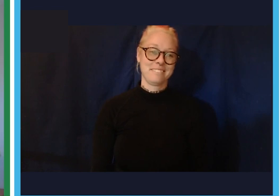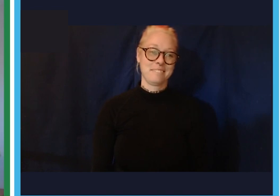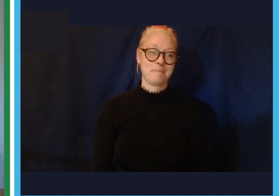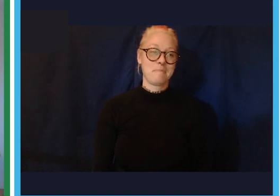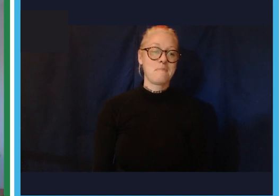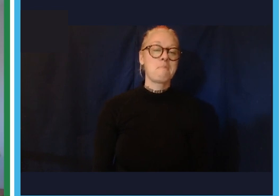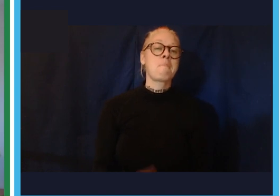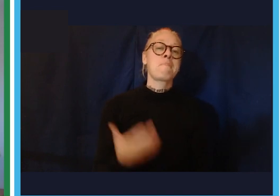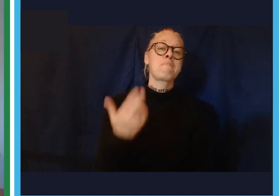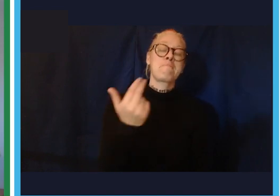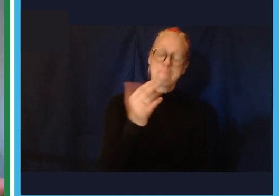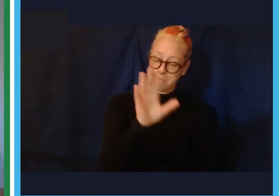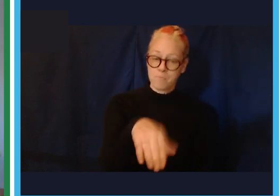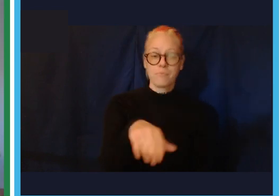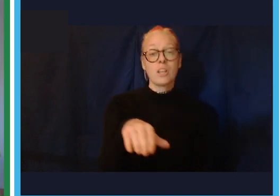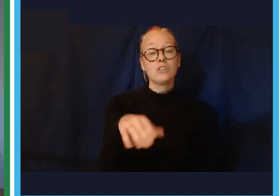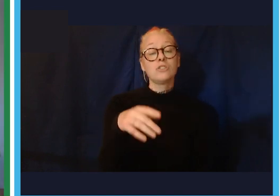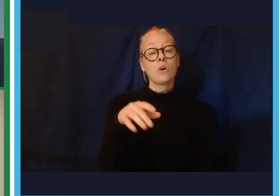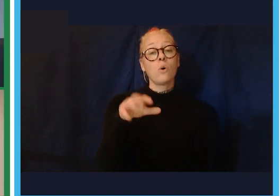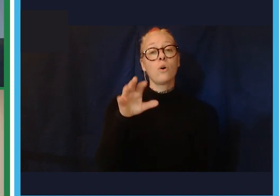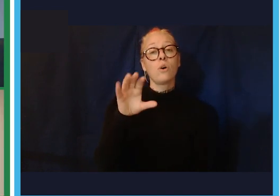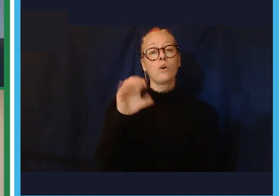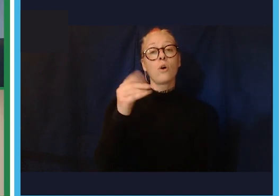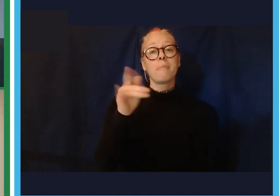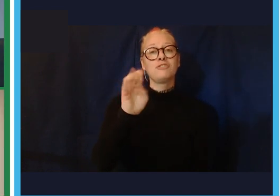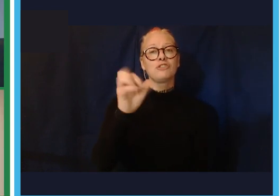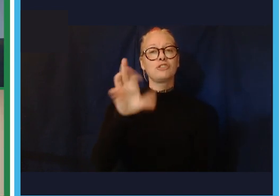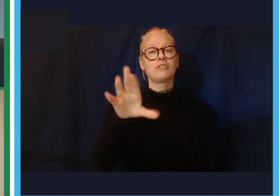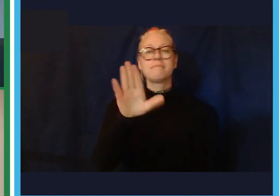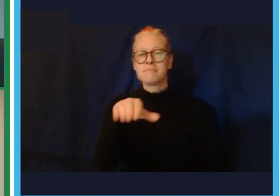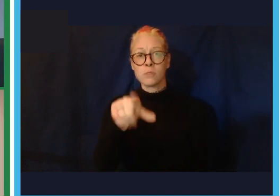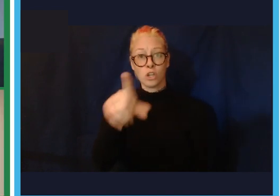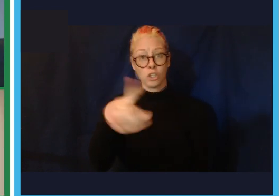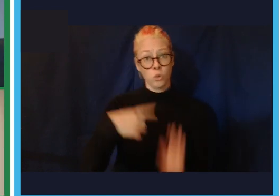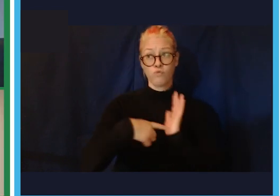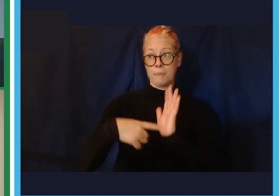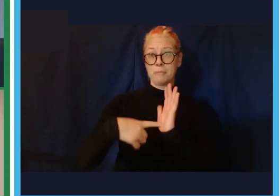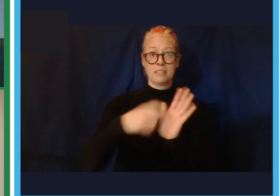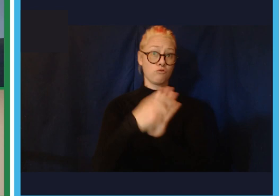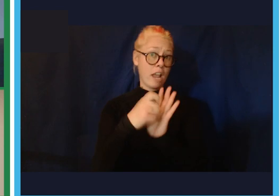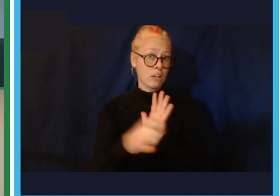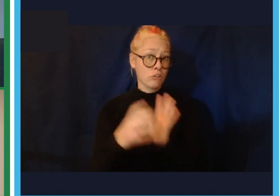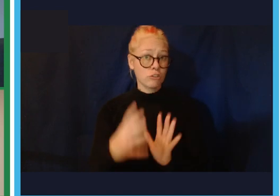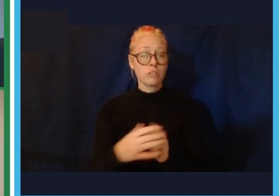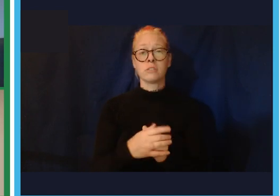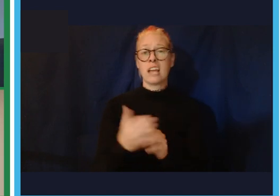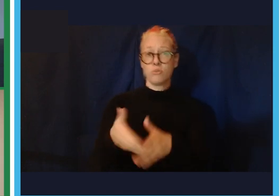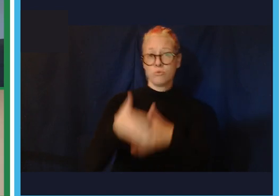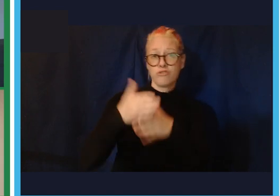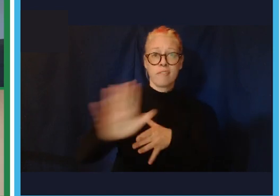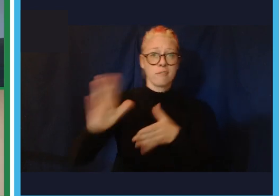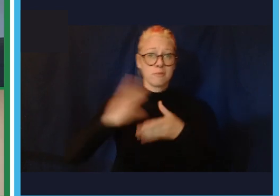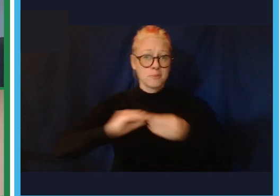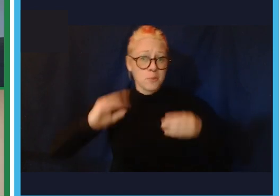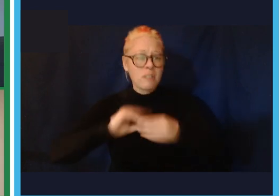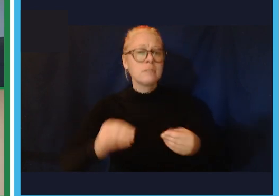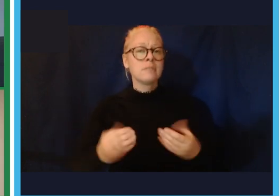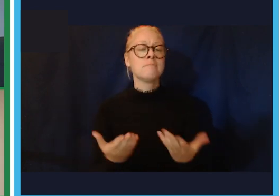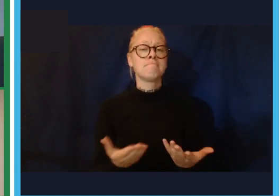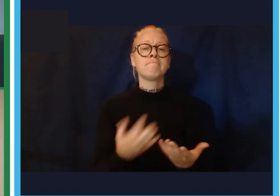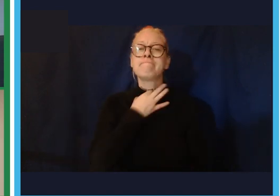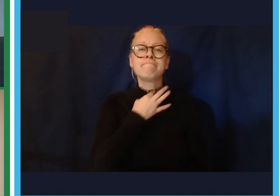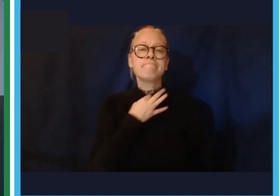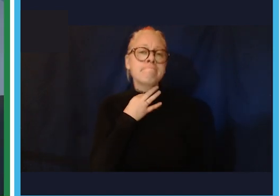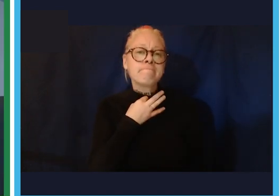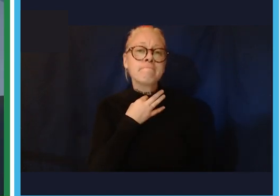some kinds of stories that are your favorites and that you would like to see more of out there? So I have